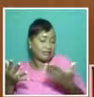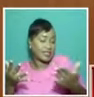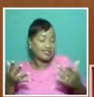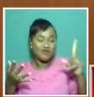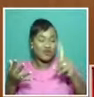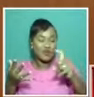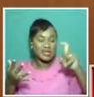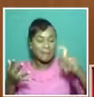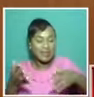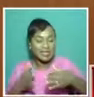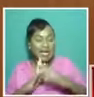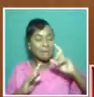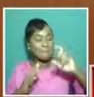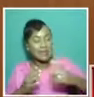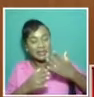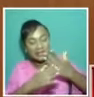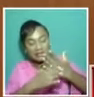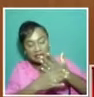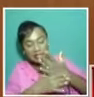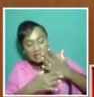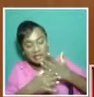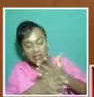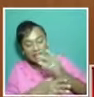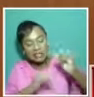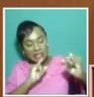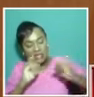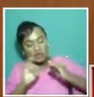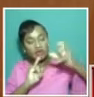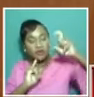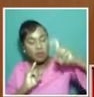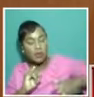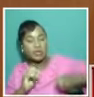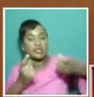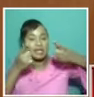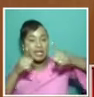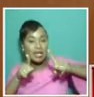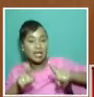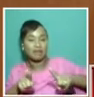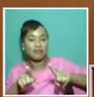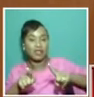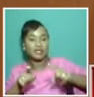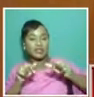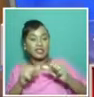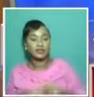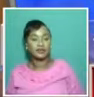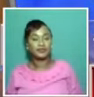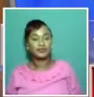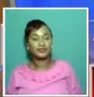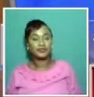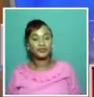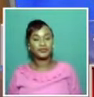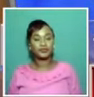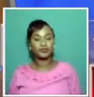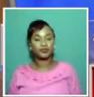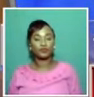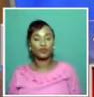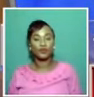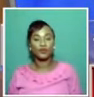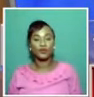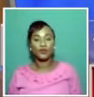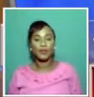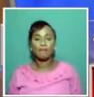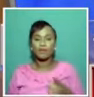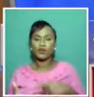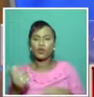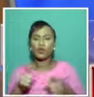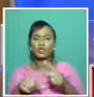psychiatric interview shall or should take place to help make a determination. And you know, what about neighborhood and reporting